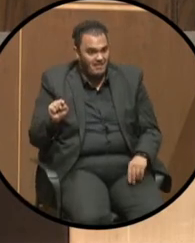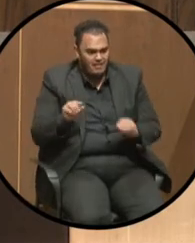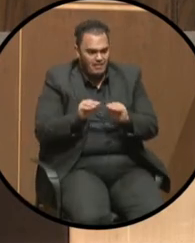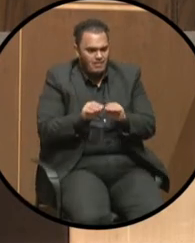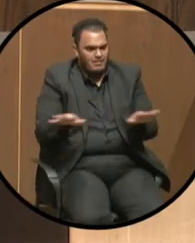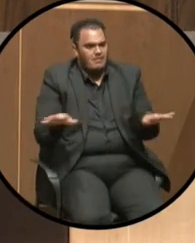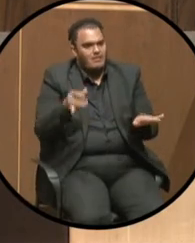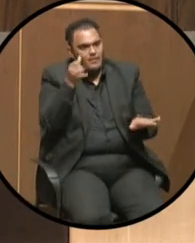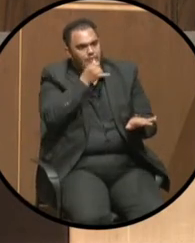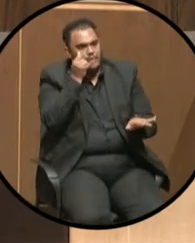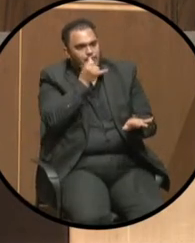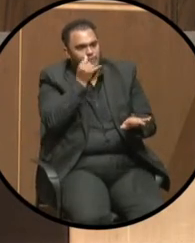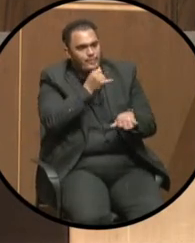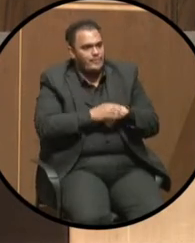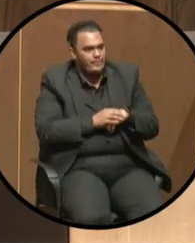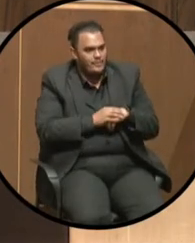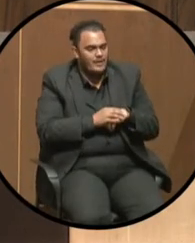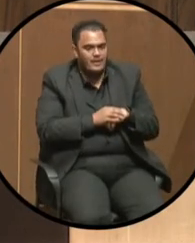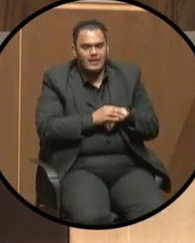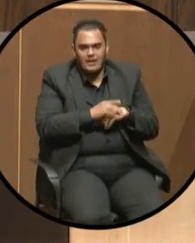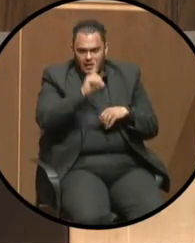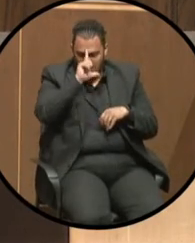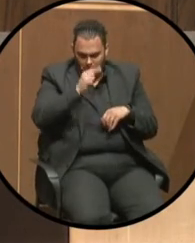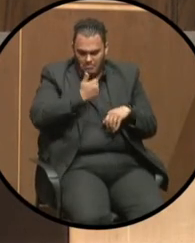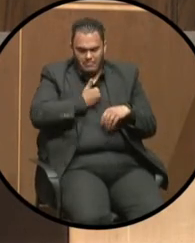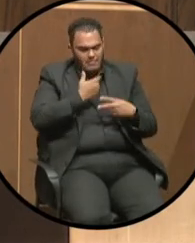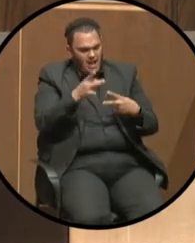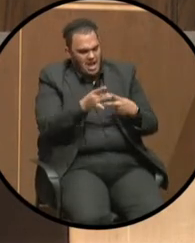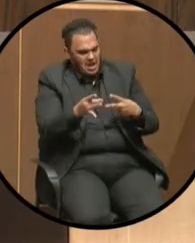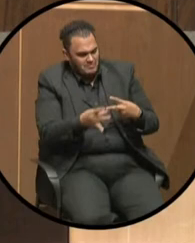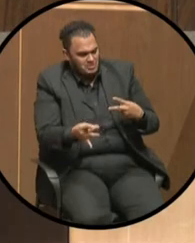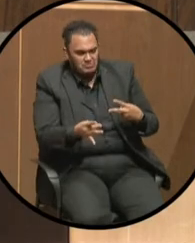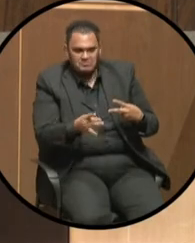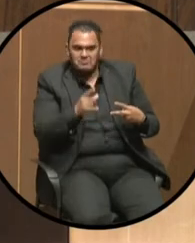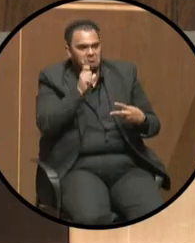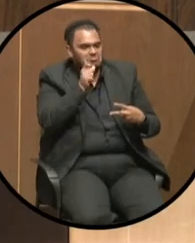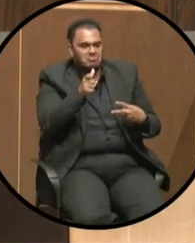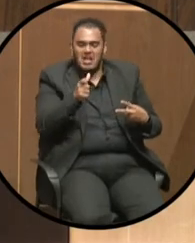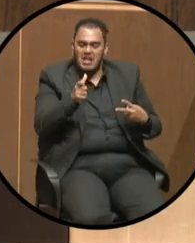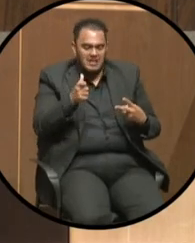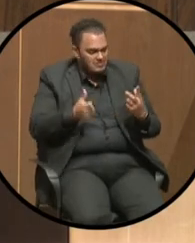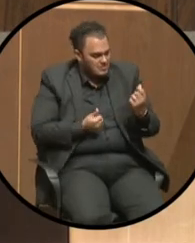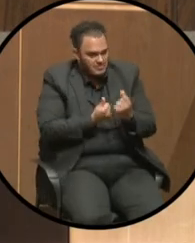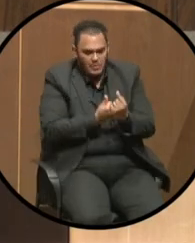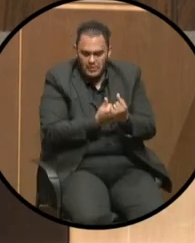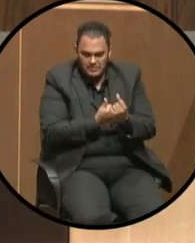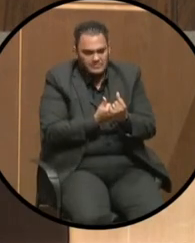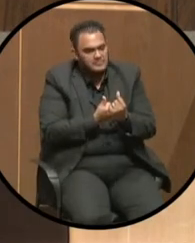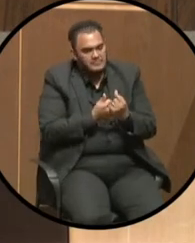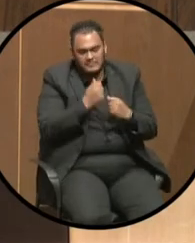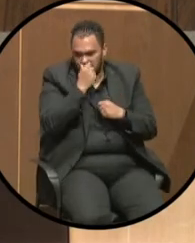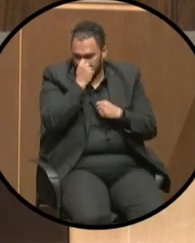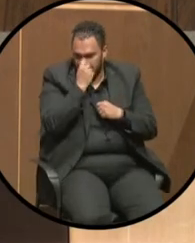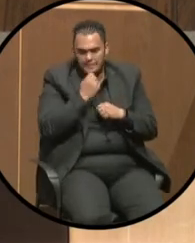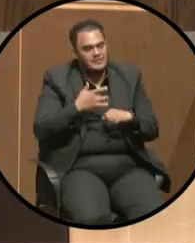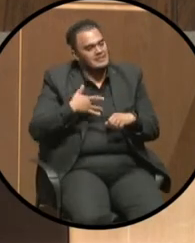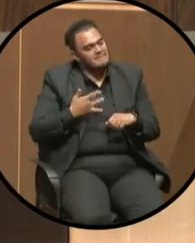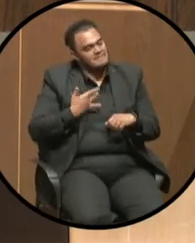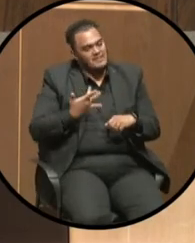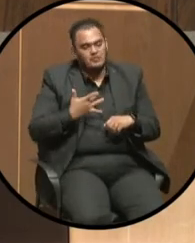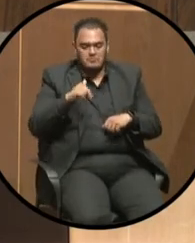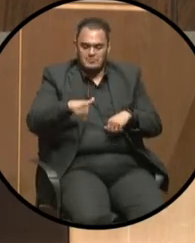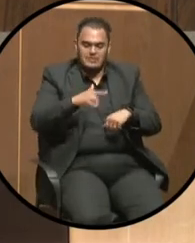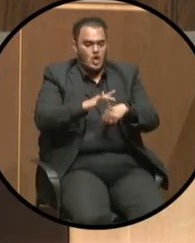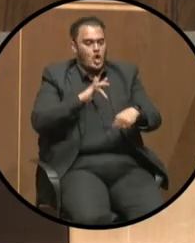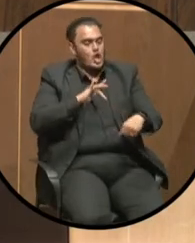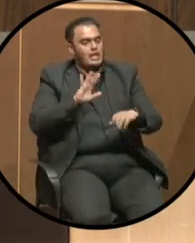is not the direction we should be going, and changing our policy to make them optional seems premature. As of